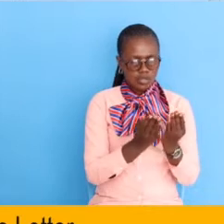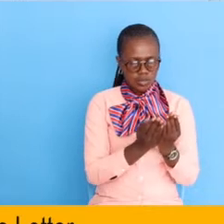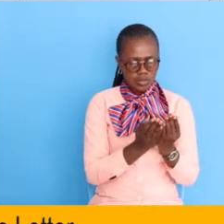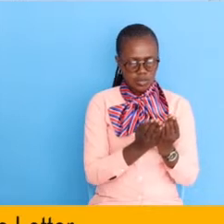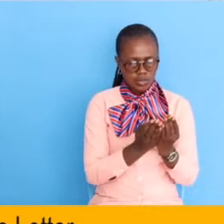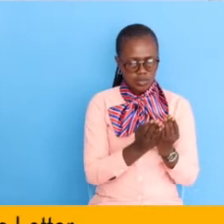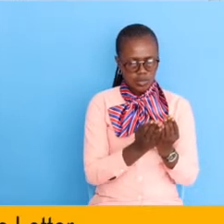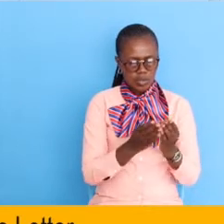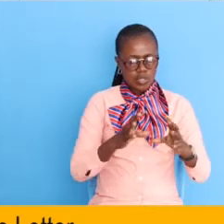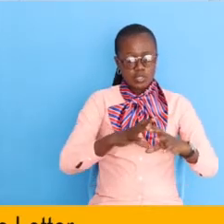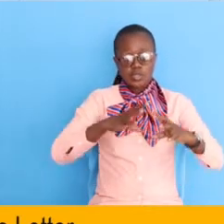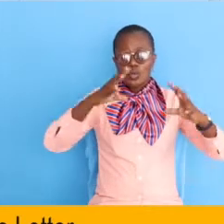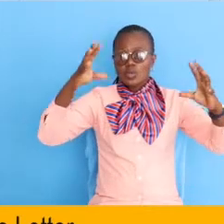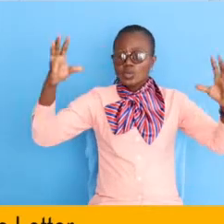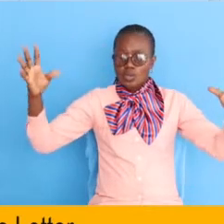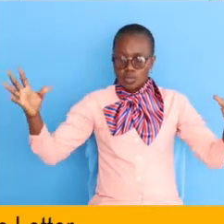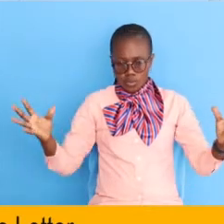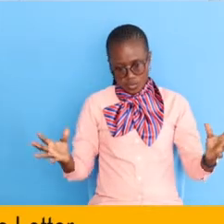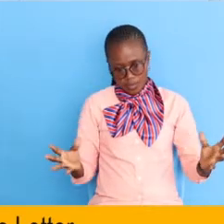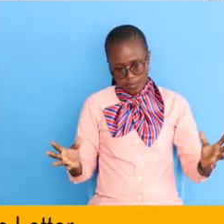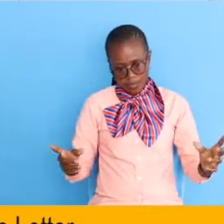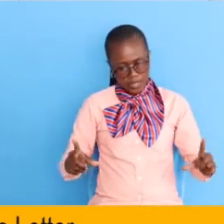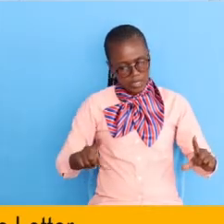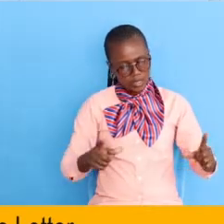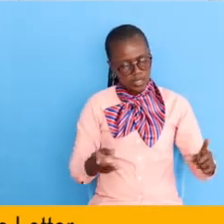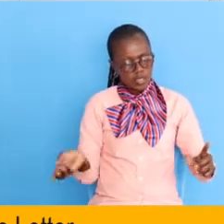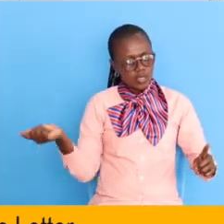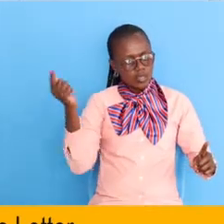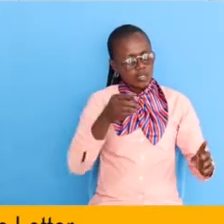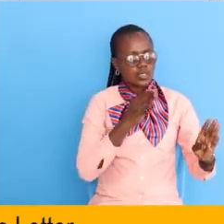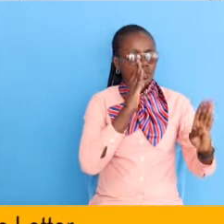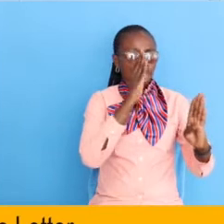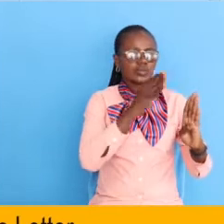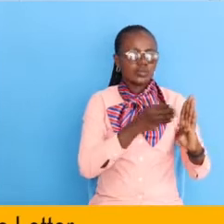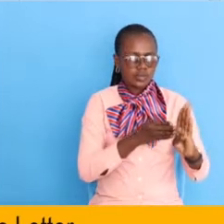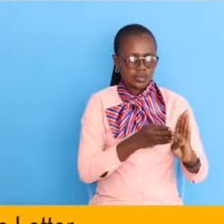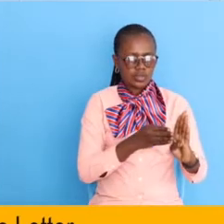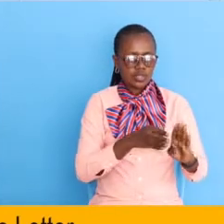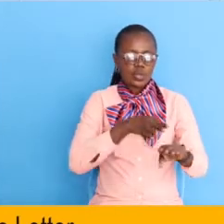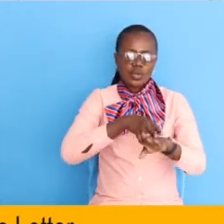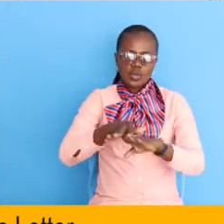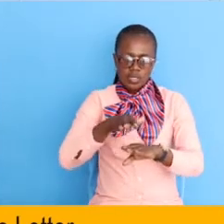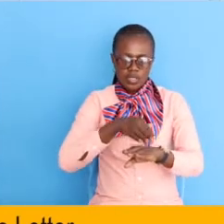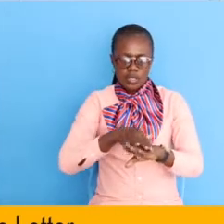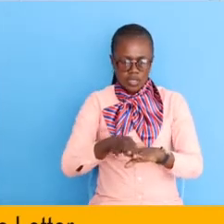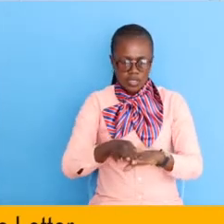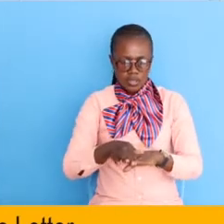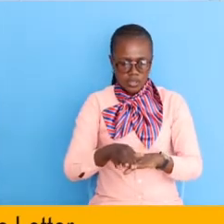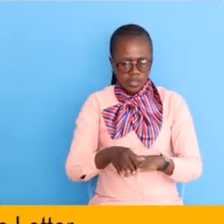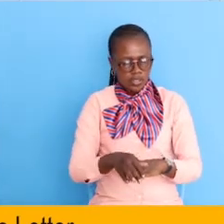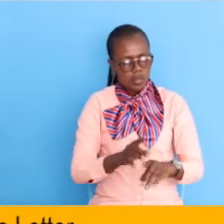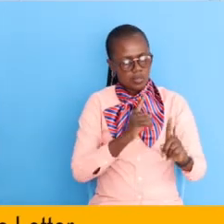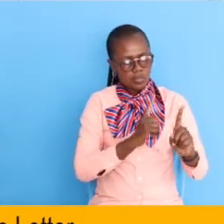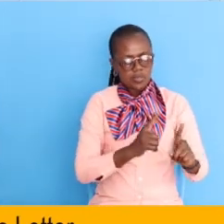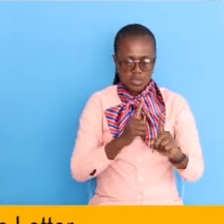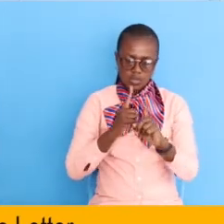is a bit more general. And when it comes to the content, you have to be specific, trying to show individual items that